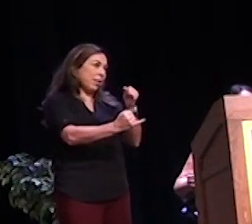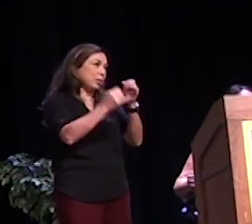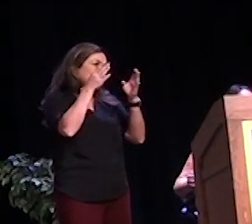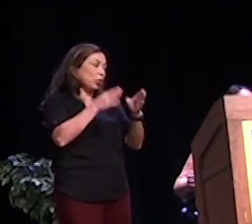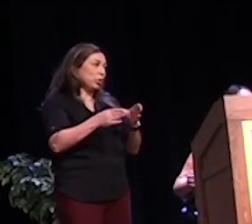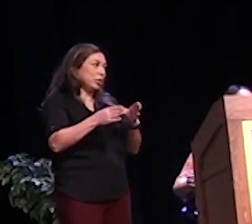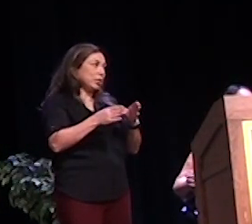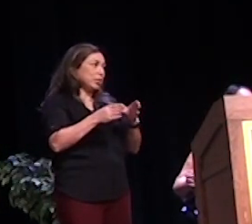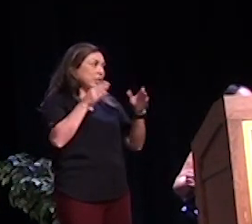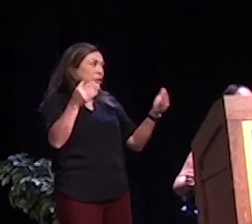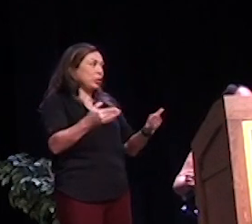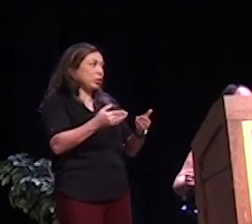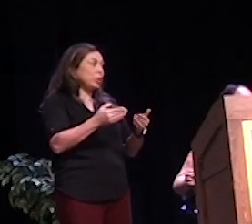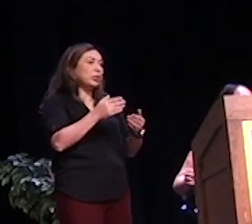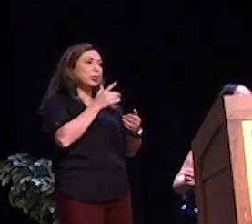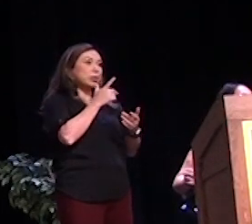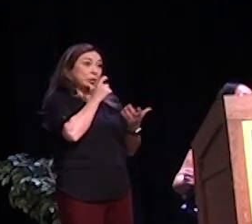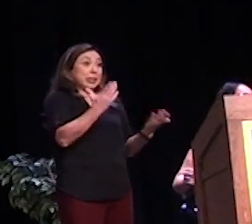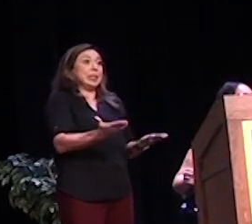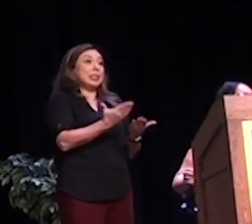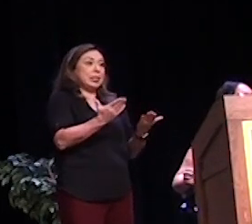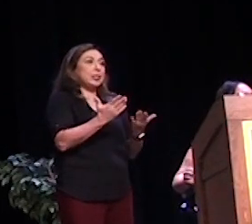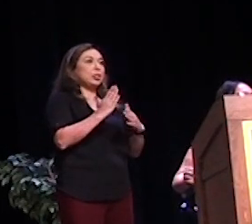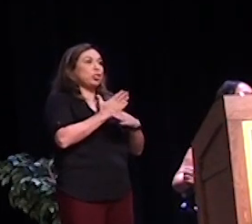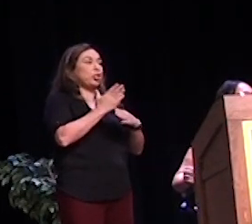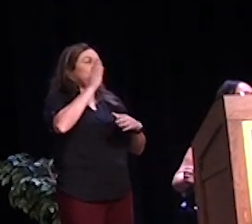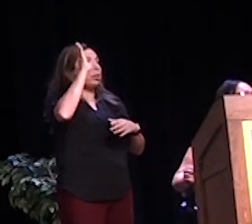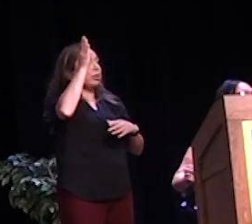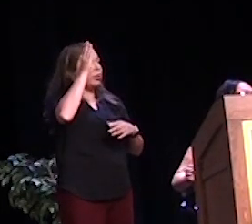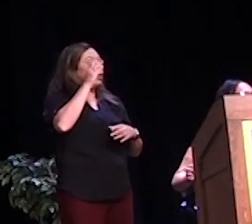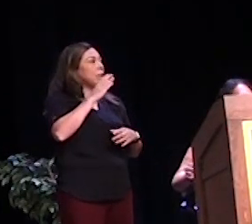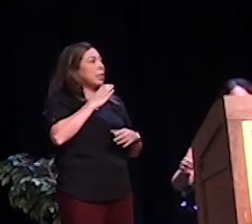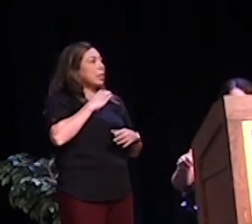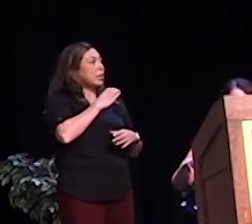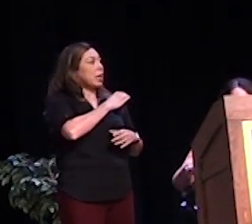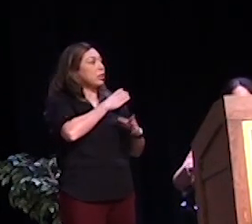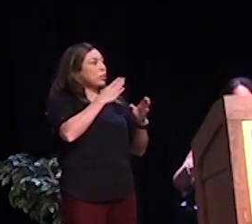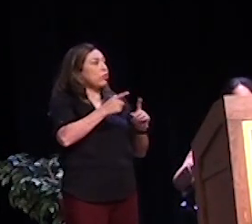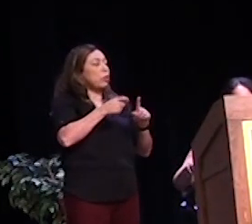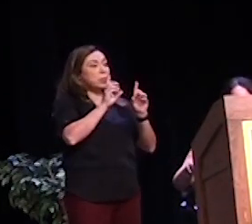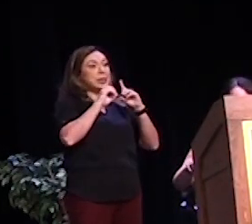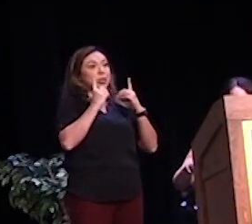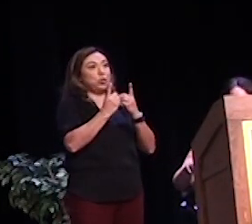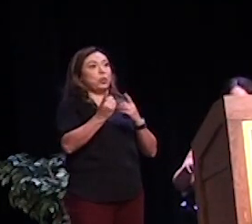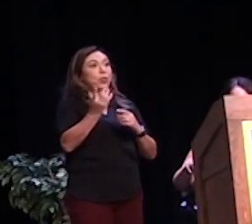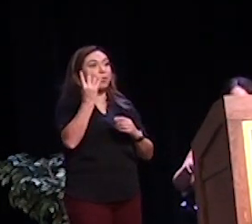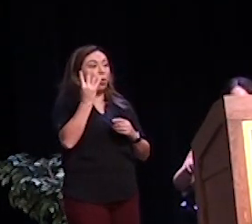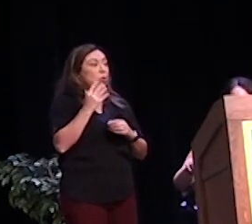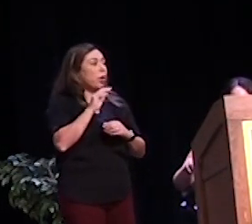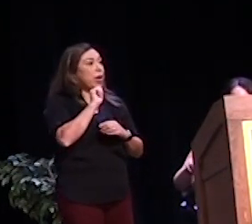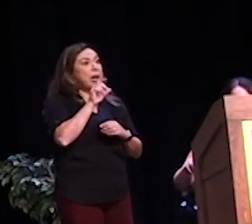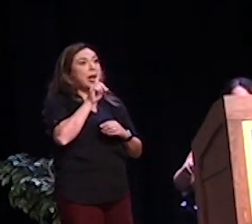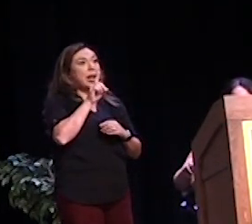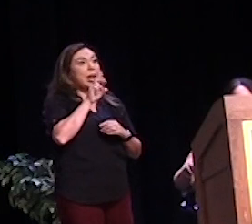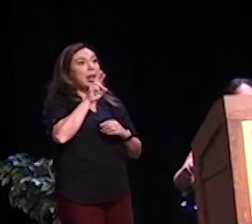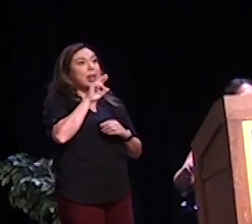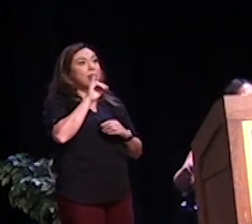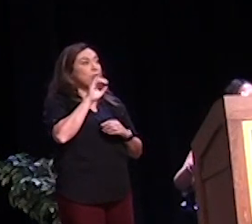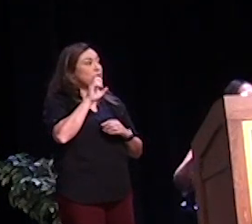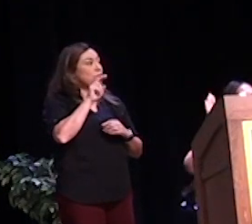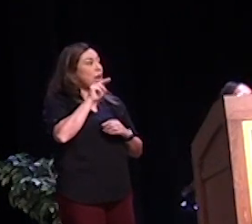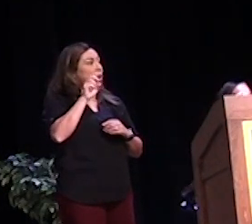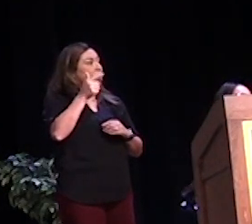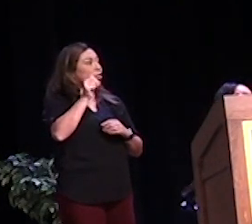last person who is here to share some words today, and that is Councilwoman from District 4, Adriana Rocha